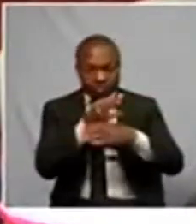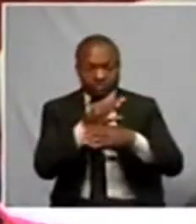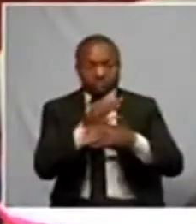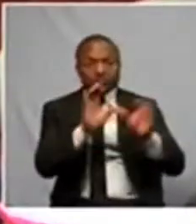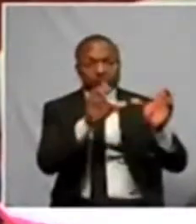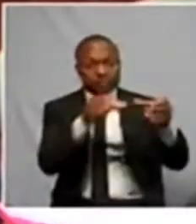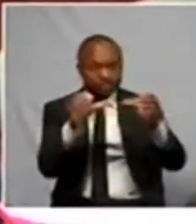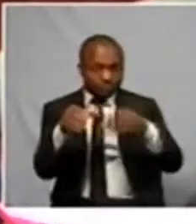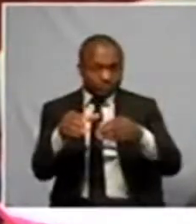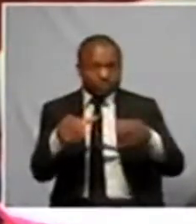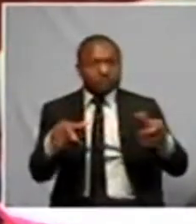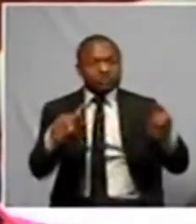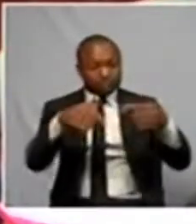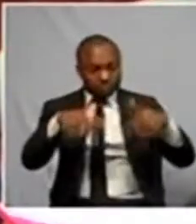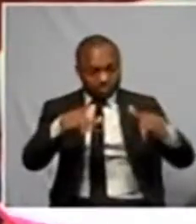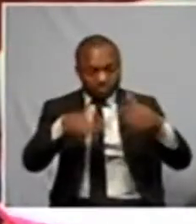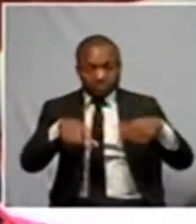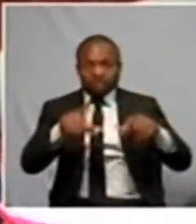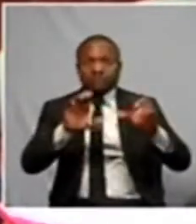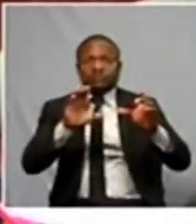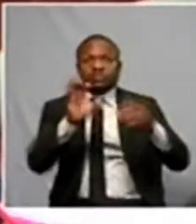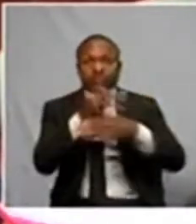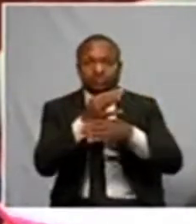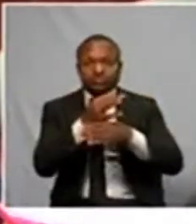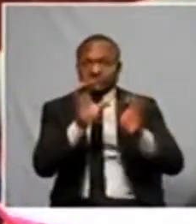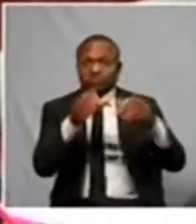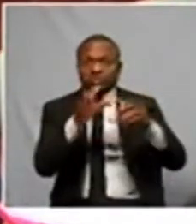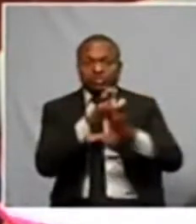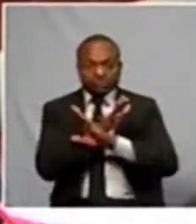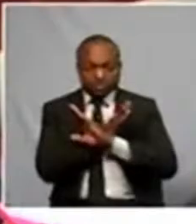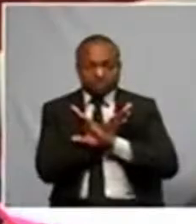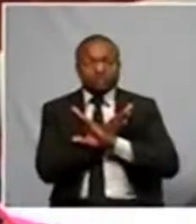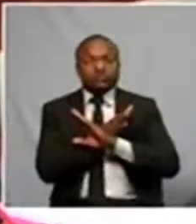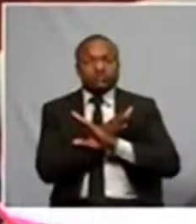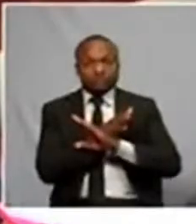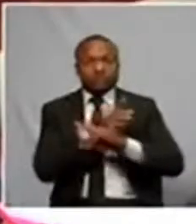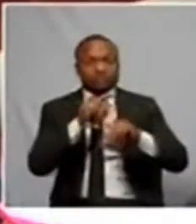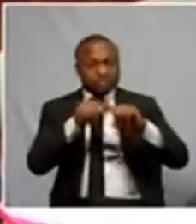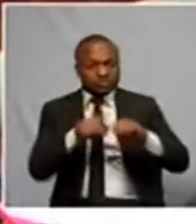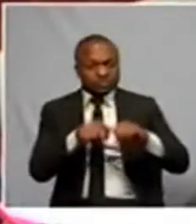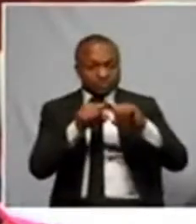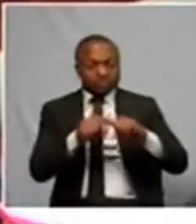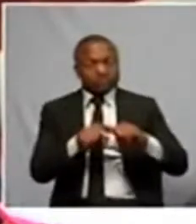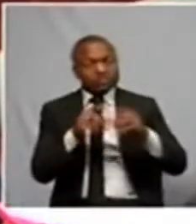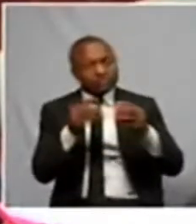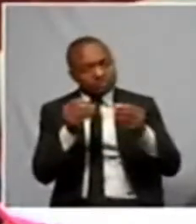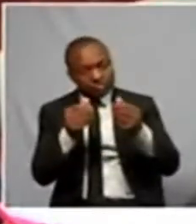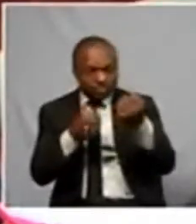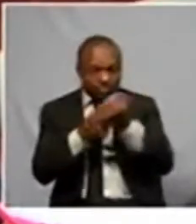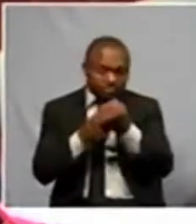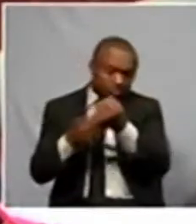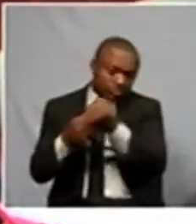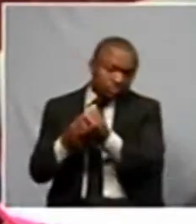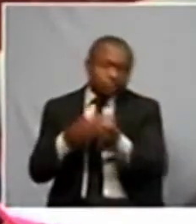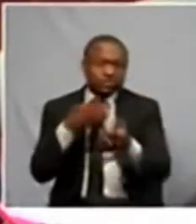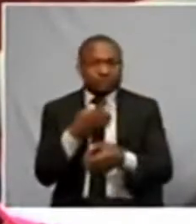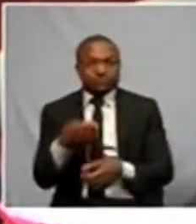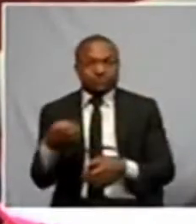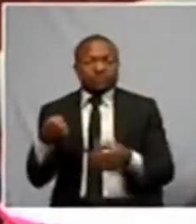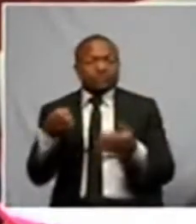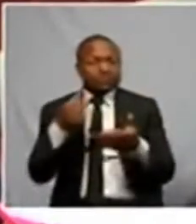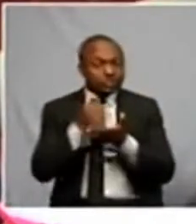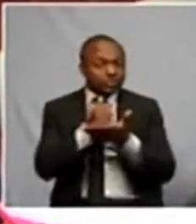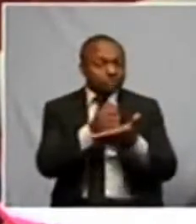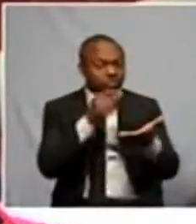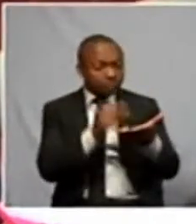Inland fishing communities in Zambia often depend on government support, such as fuel subsidies, equipment aid. If these